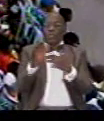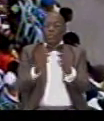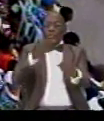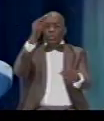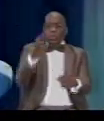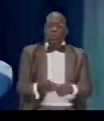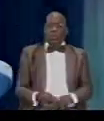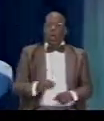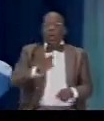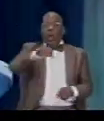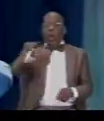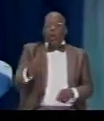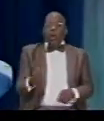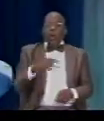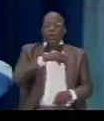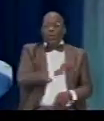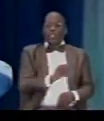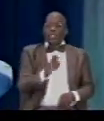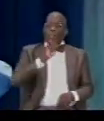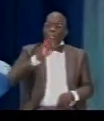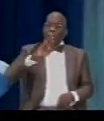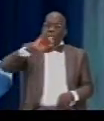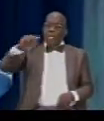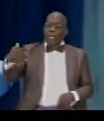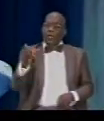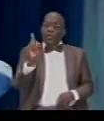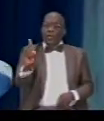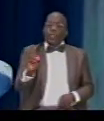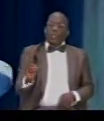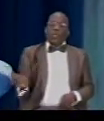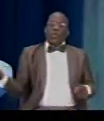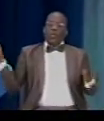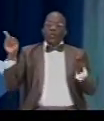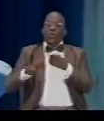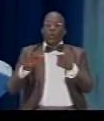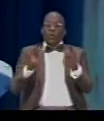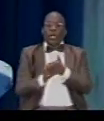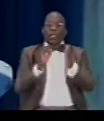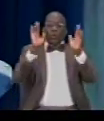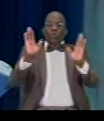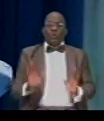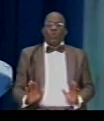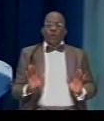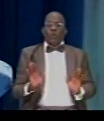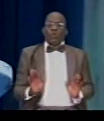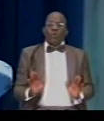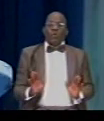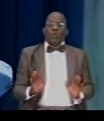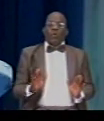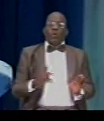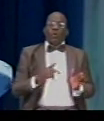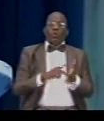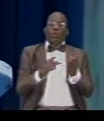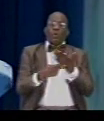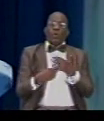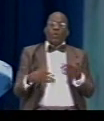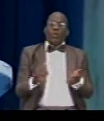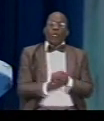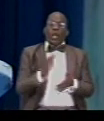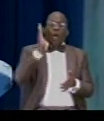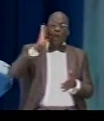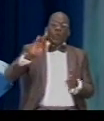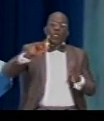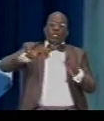minister that are here, you are invited to that wonderful conference that will be starting tomorrow morning